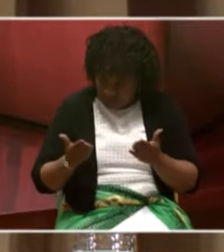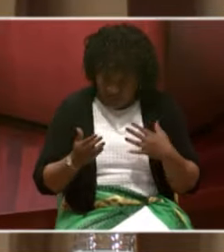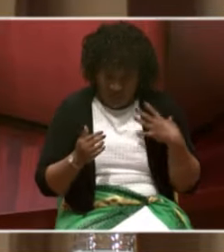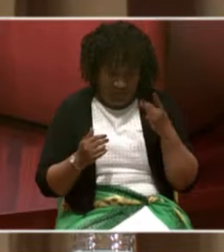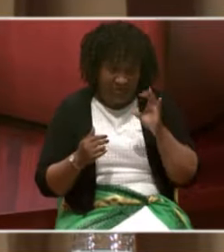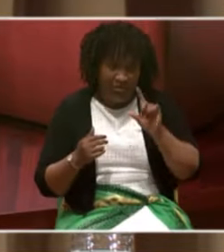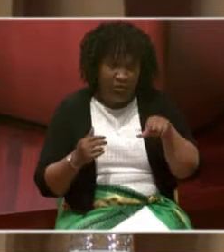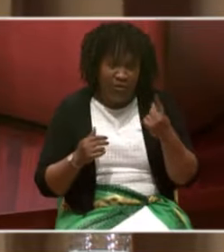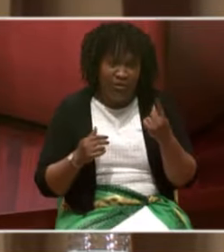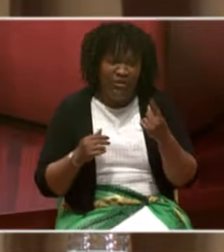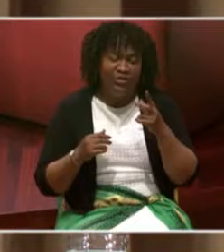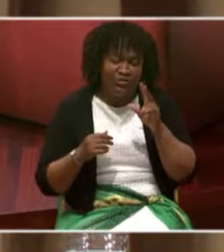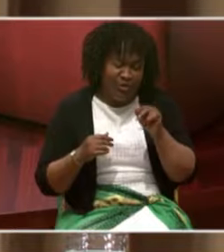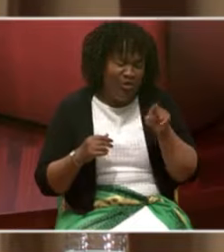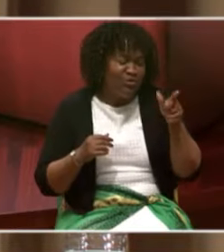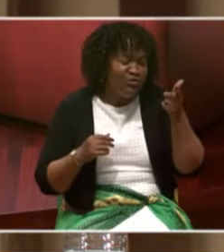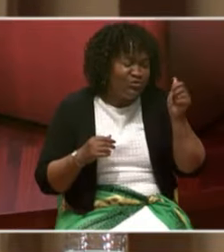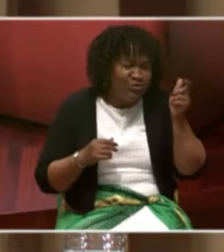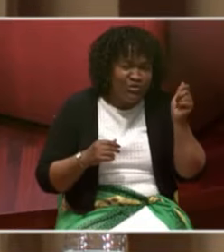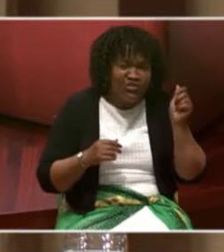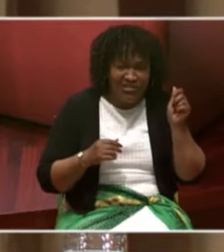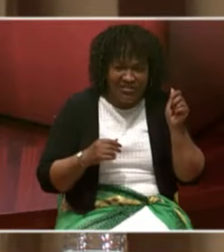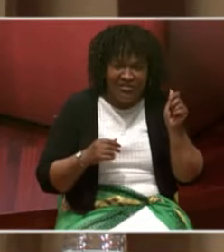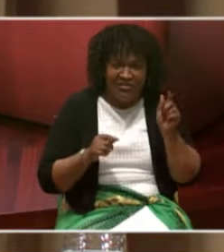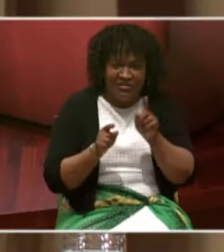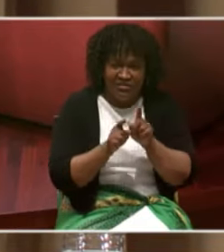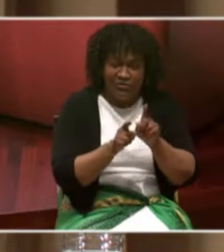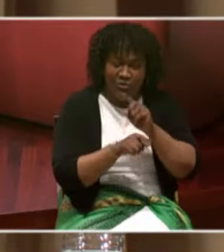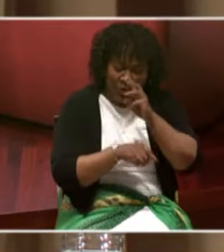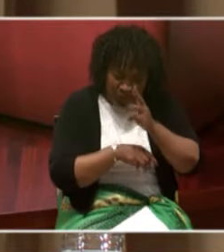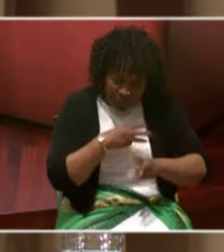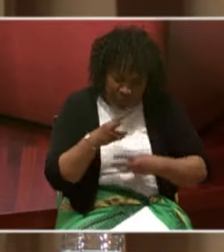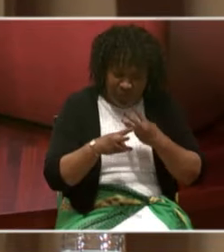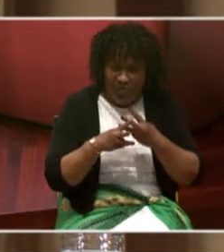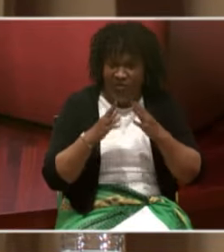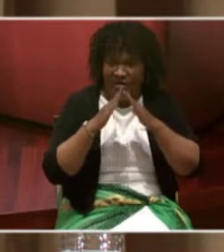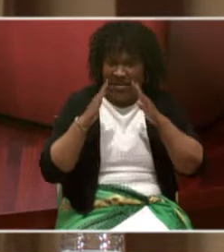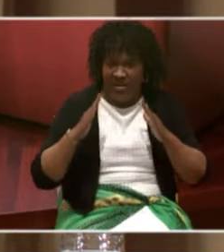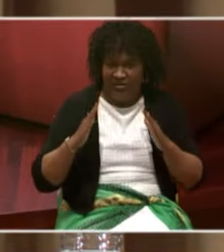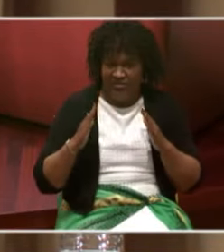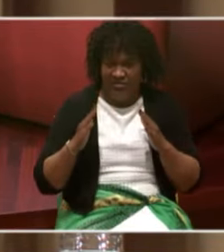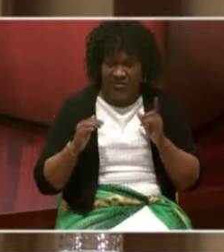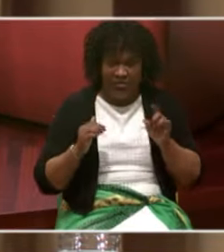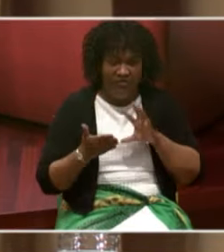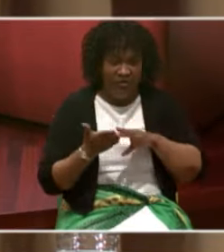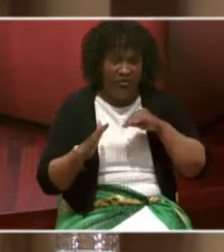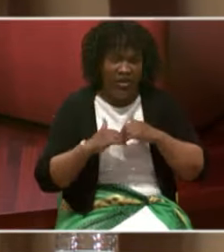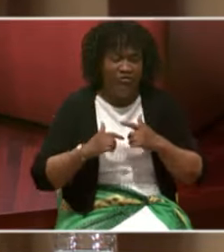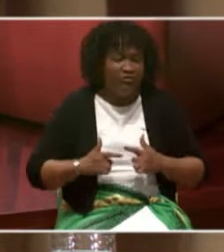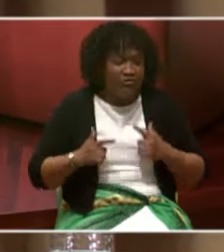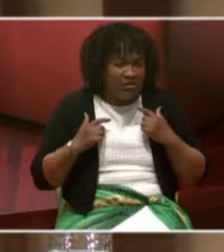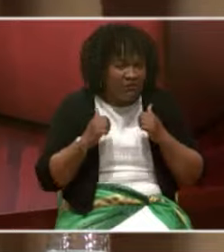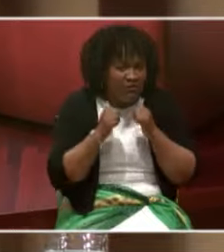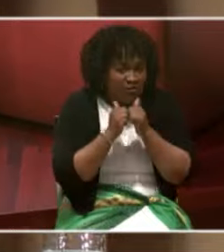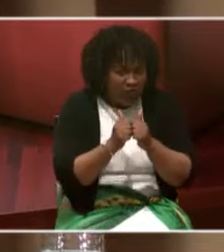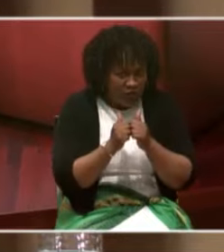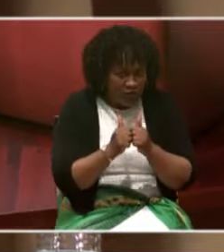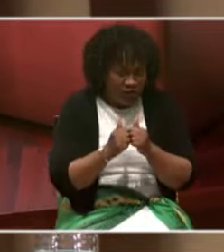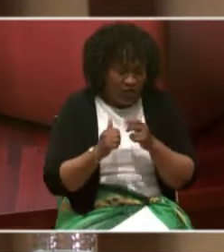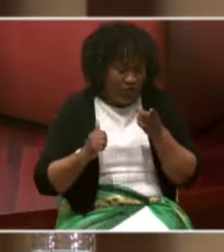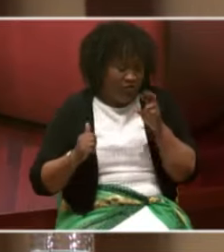teacher, following the teaching of Martin Luther King Jr., studying Thoreau and civil